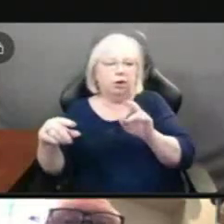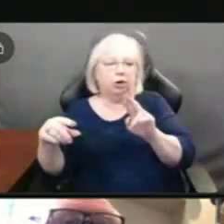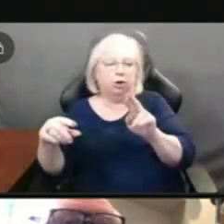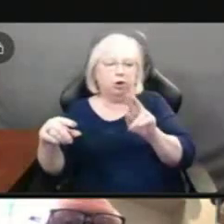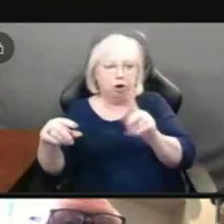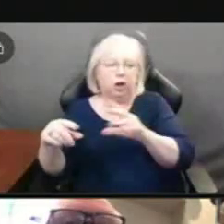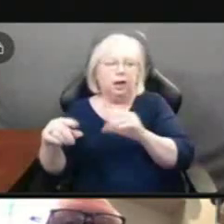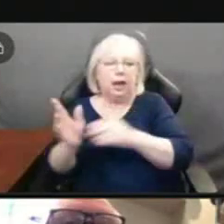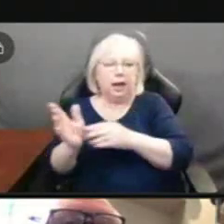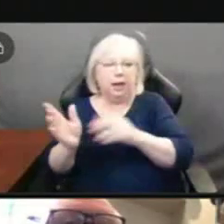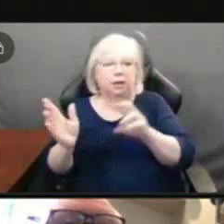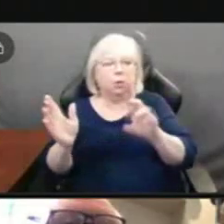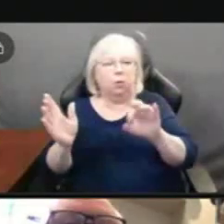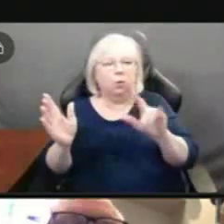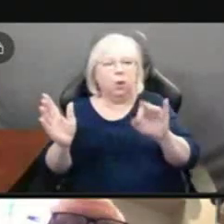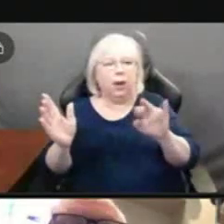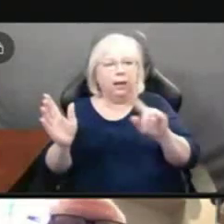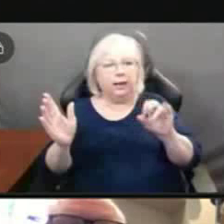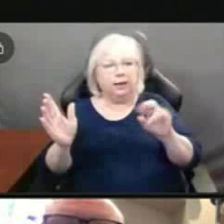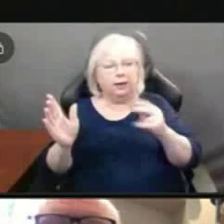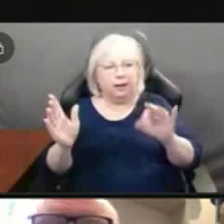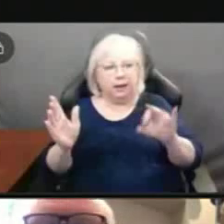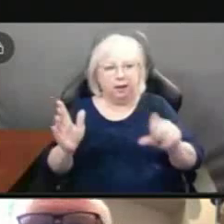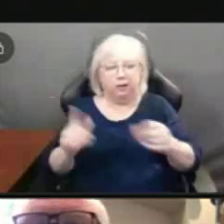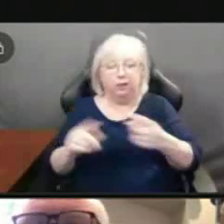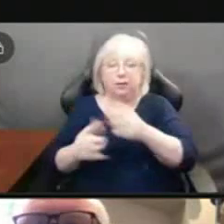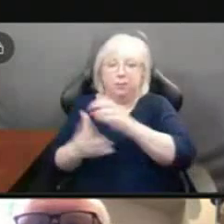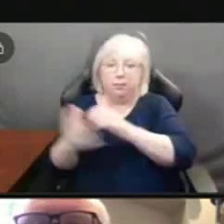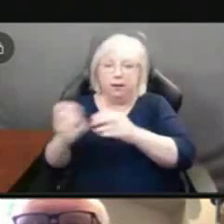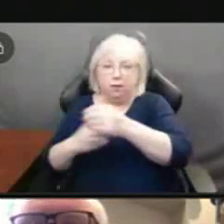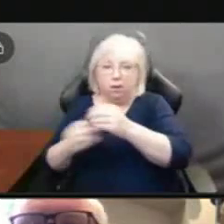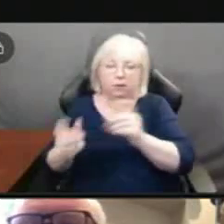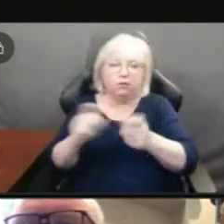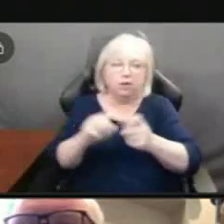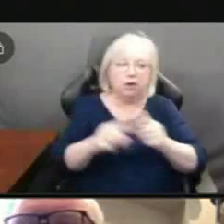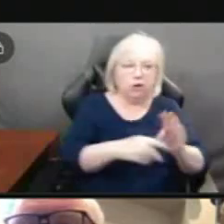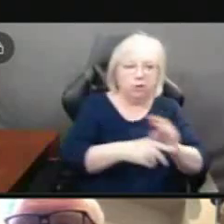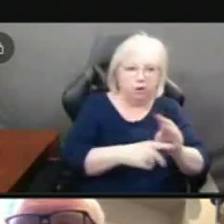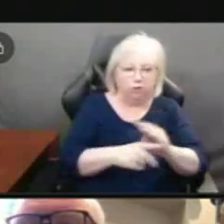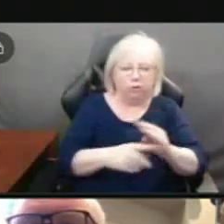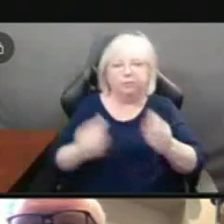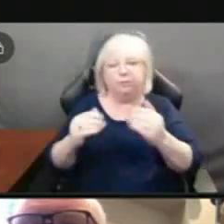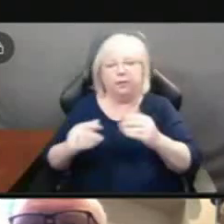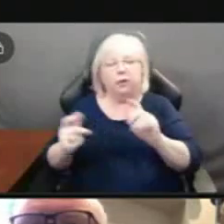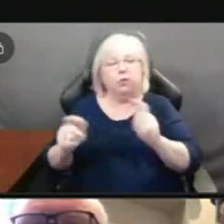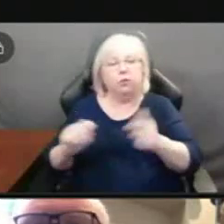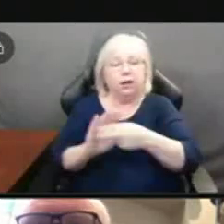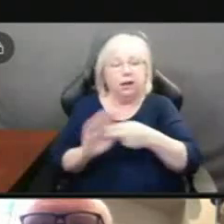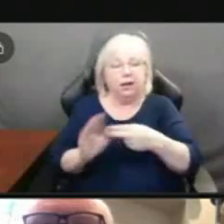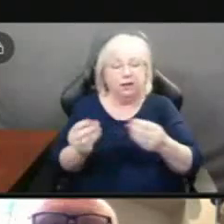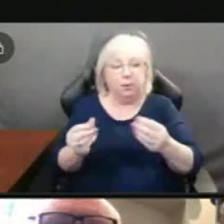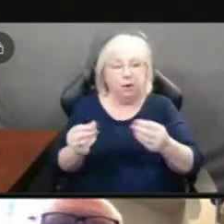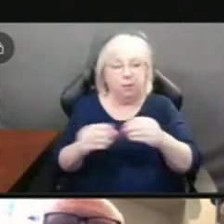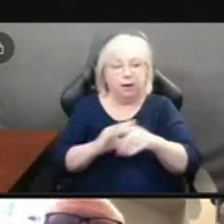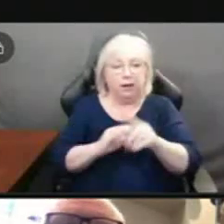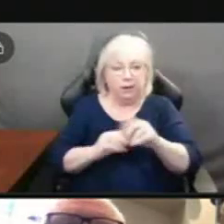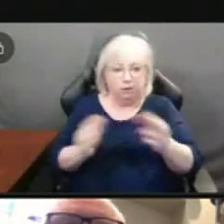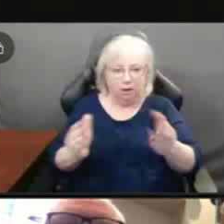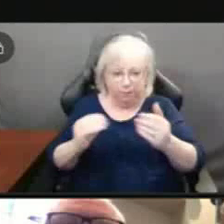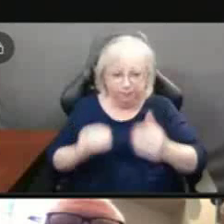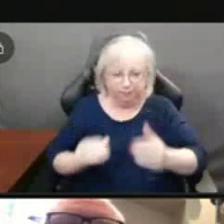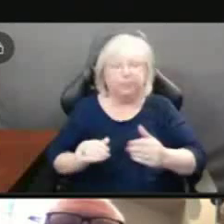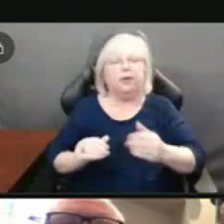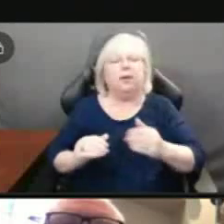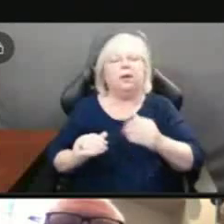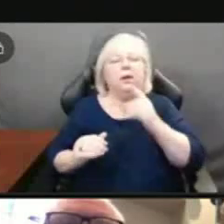city of Little Rock, Arkansas, from mixed office commercial to commercial. An ordinance to reclassify property located in the city of Little Rock, Arkansas.